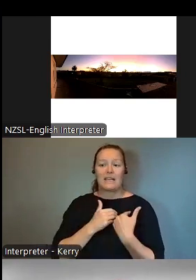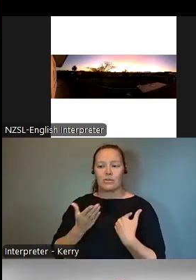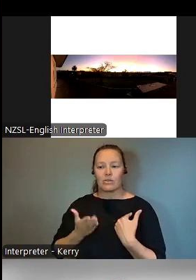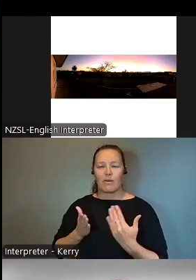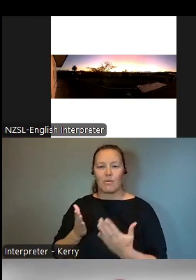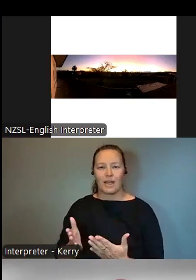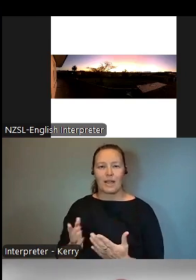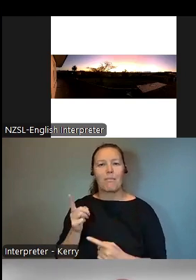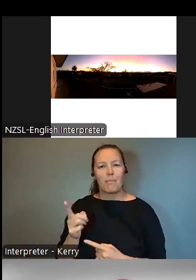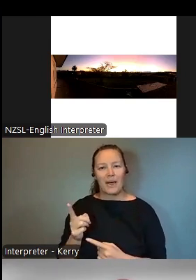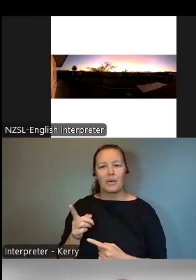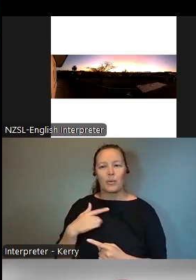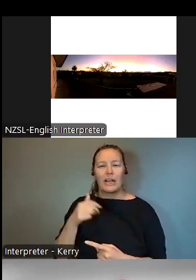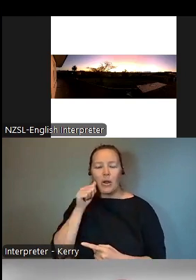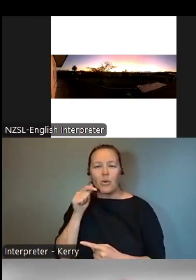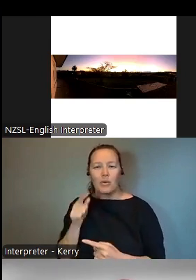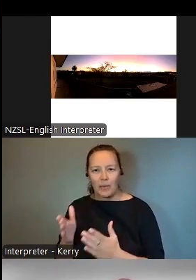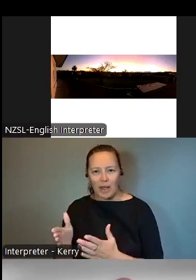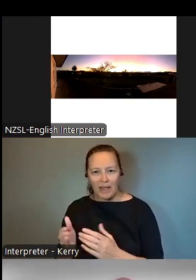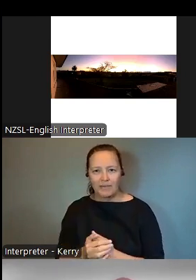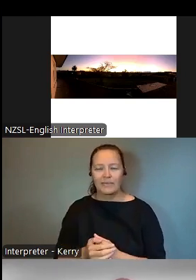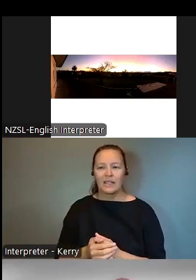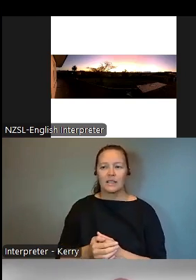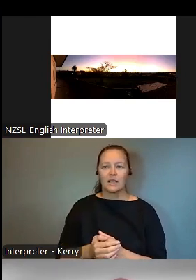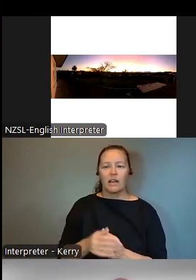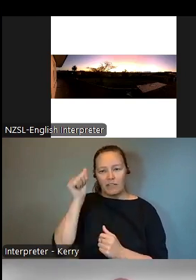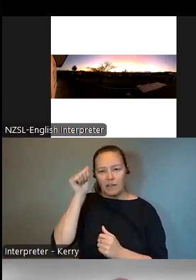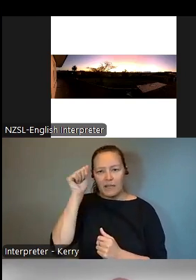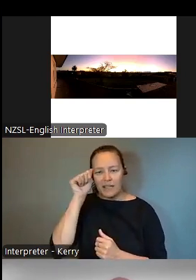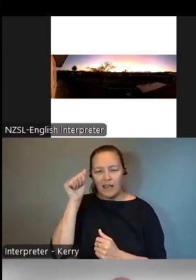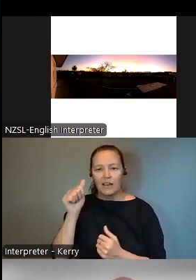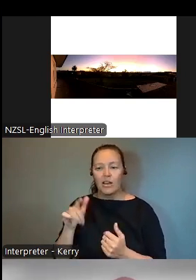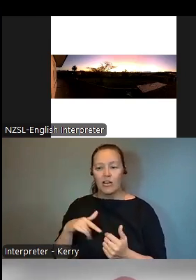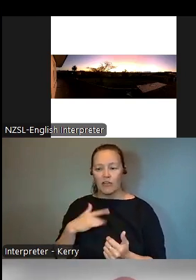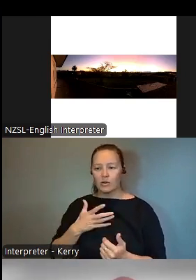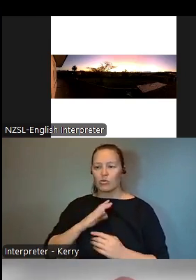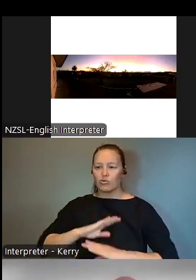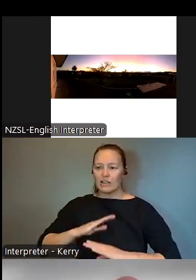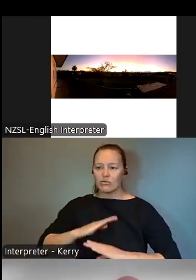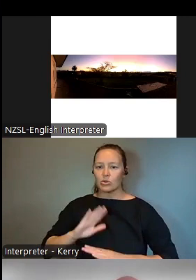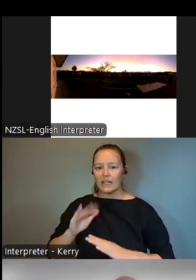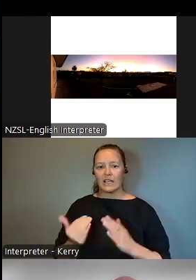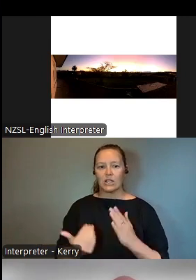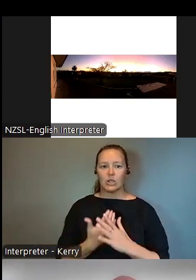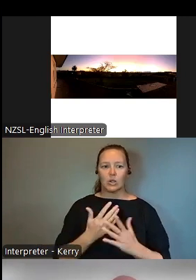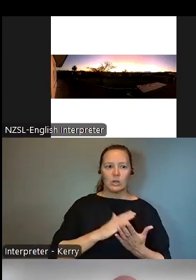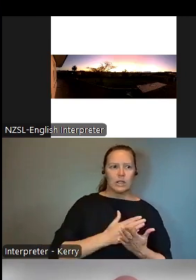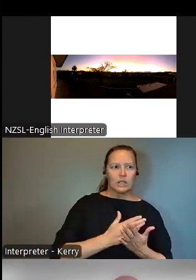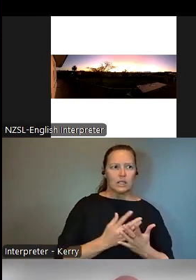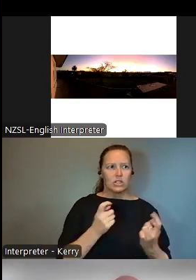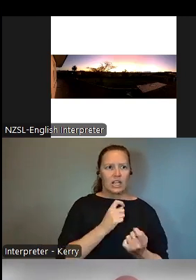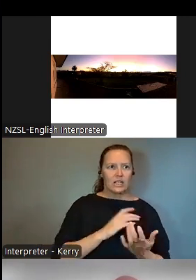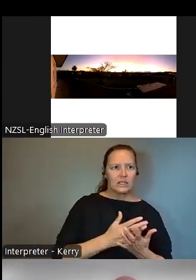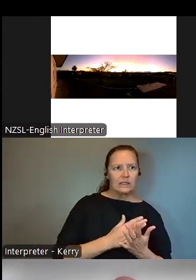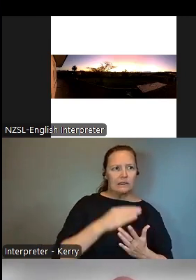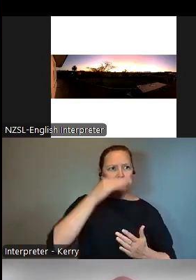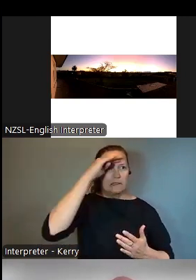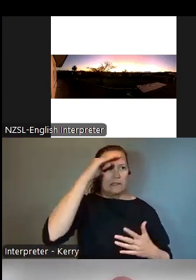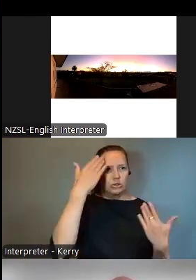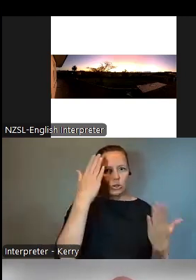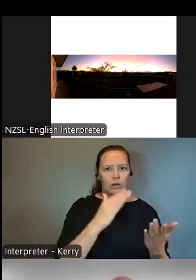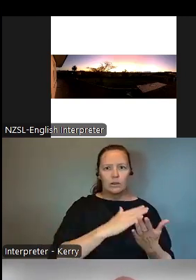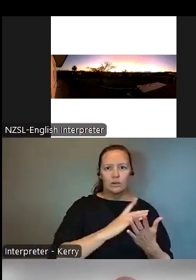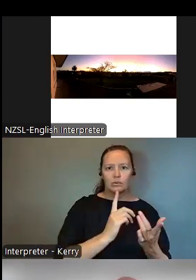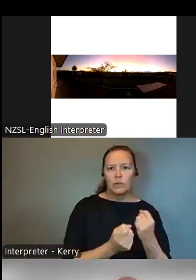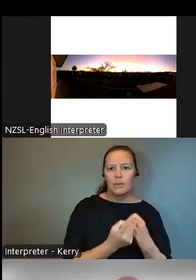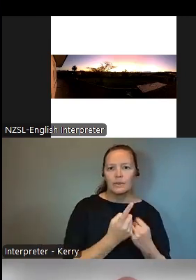we're familiar with. And it's a lot more reassuring than some sort of uncertainty or some sort of unknown. And